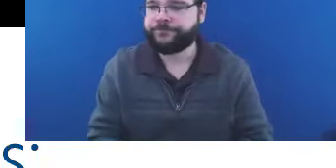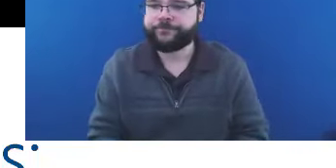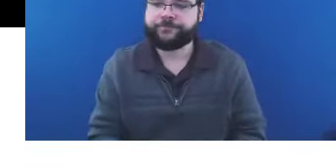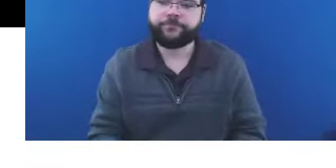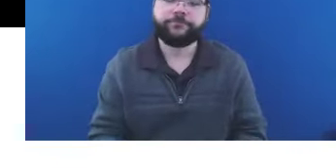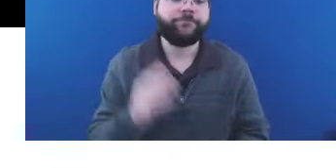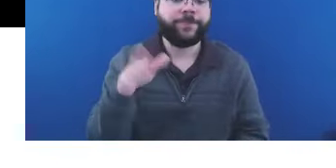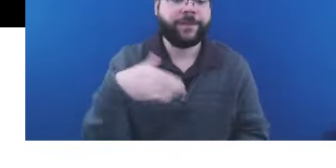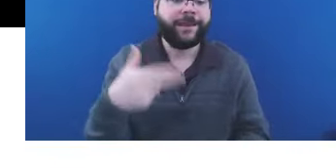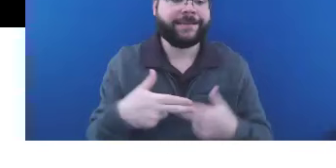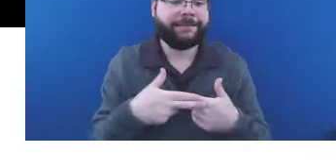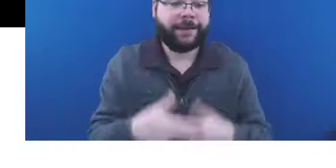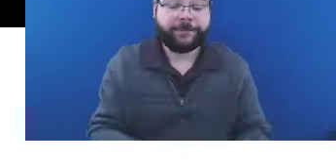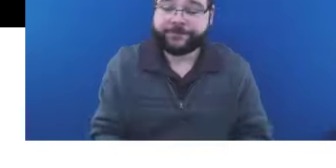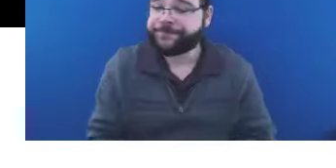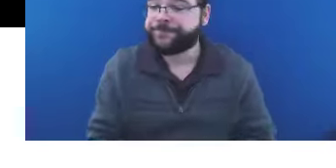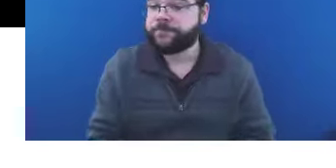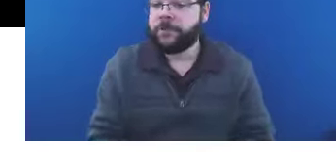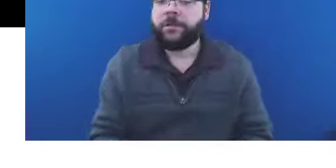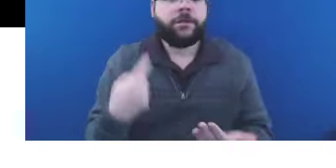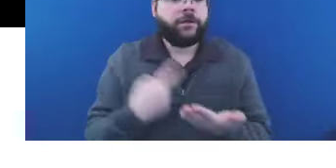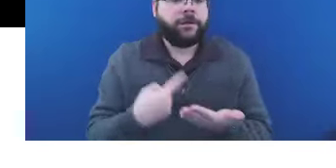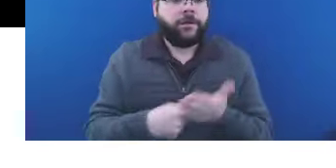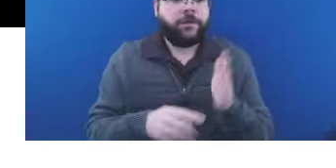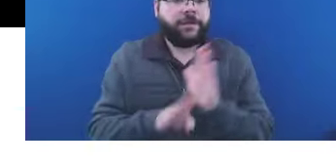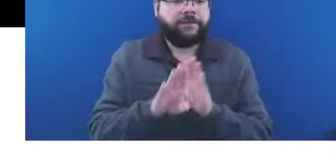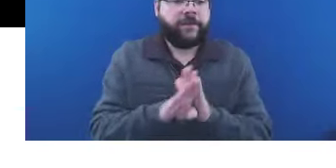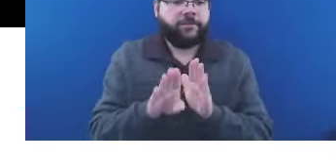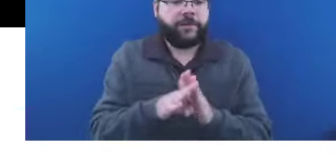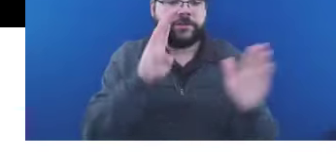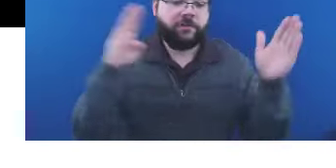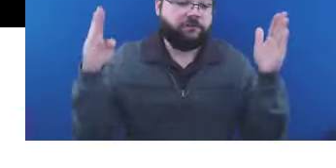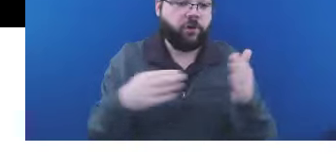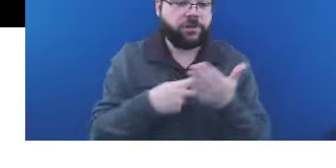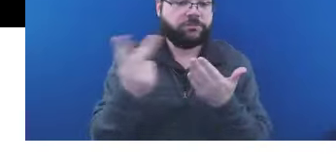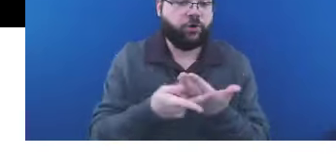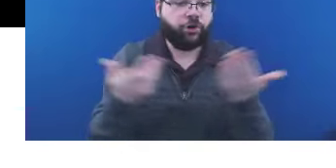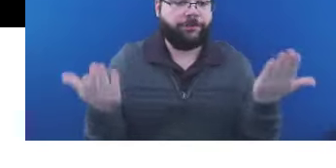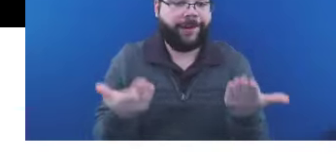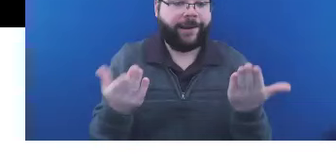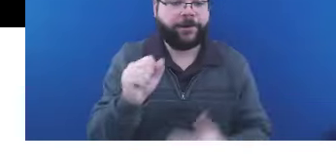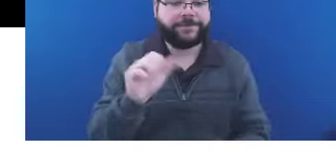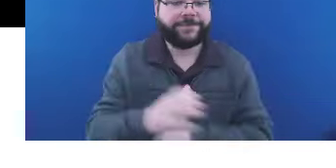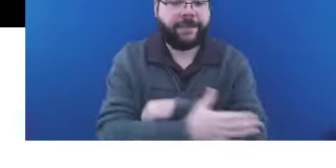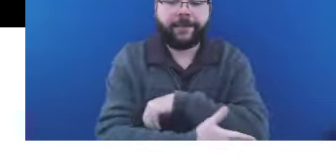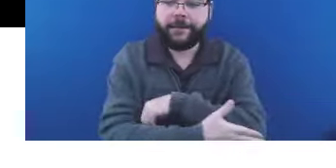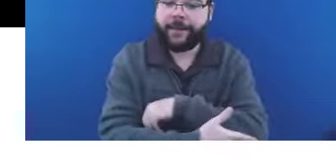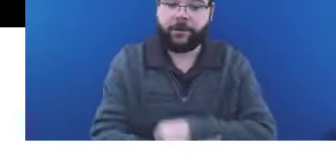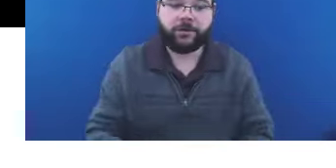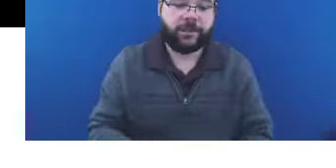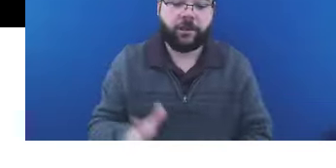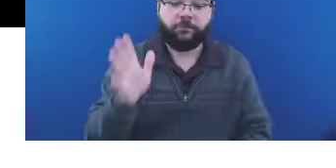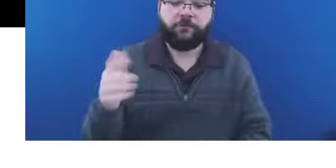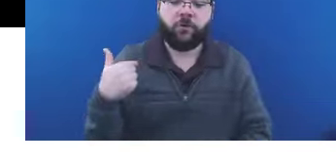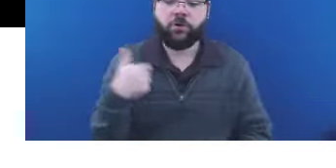On our next slide, we're going to talk about developmental focused programs in Sacramento County. As previously